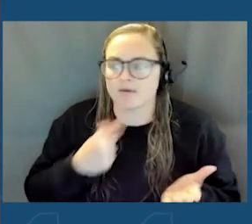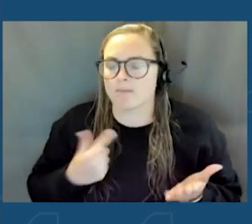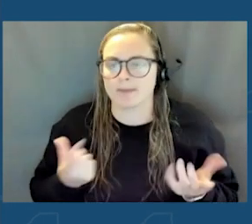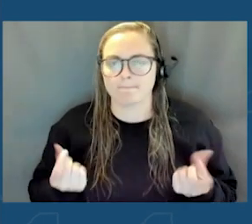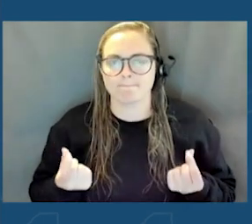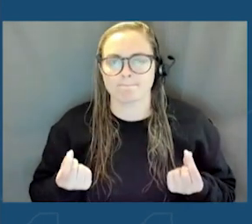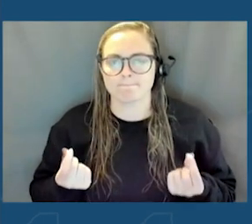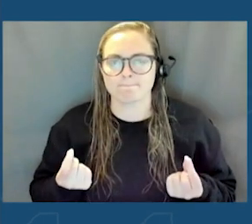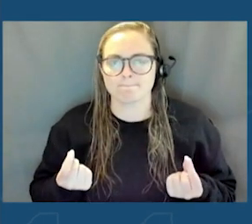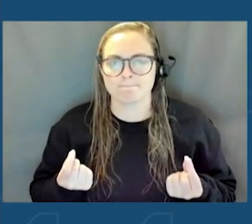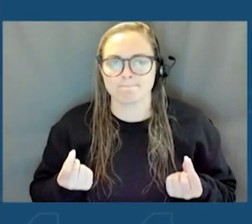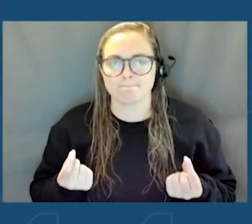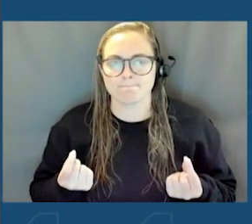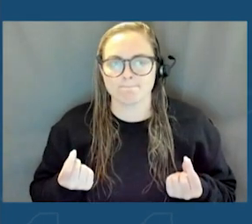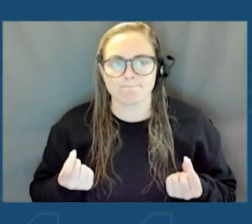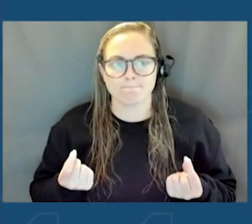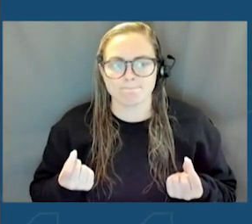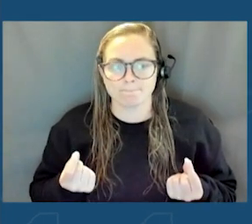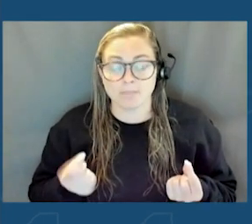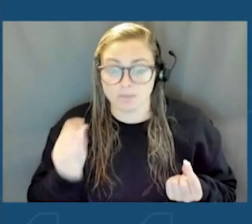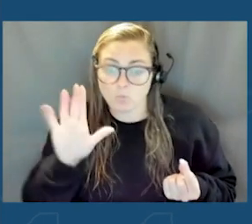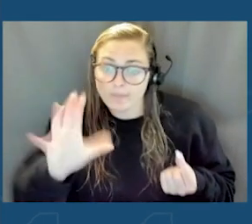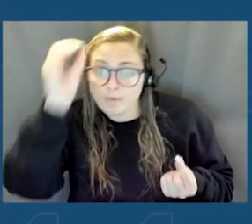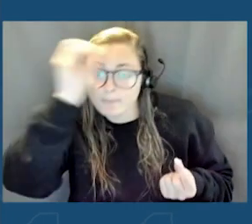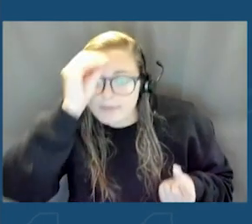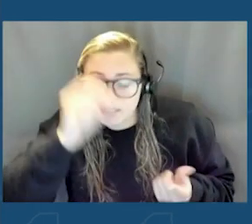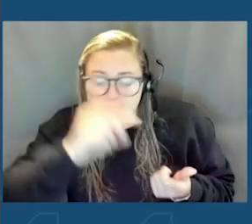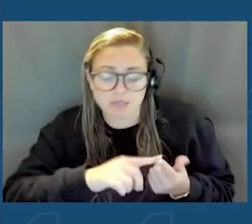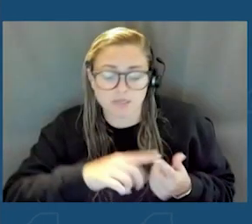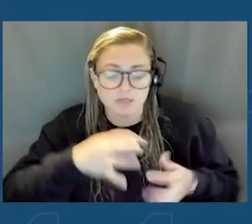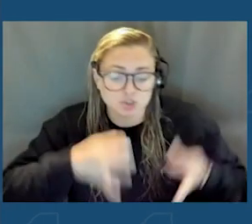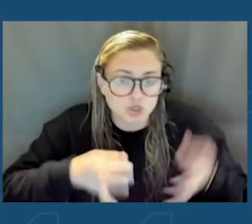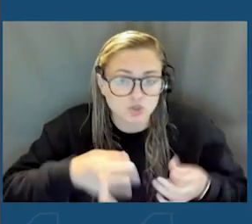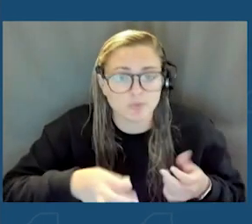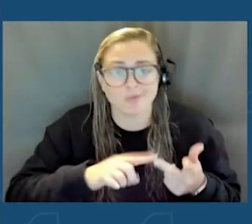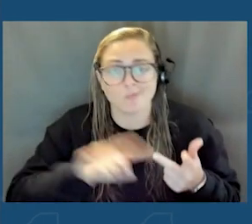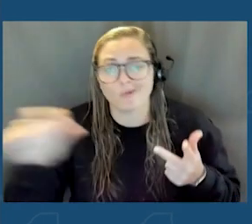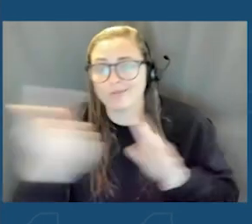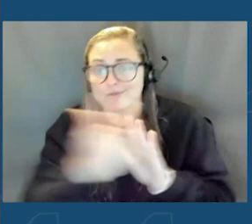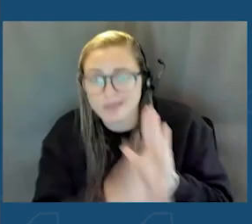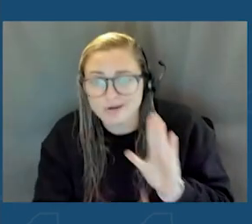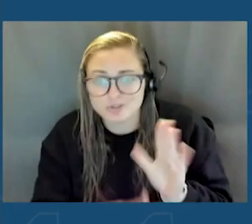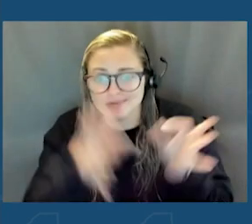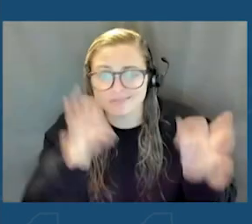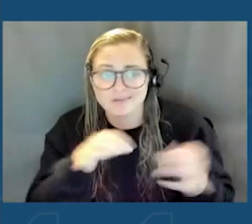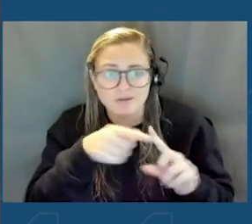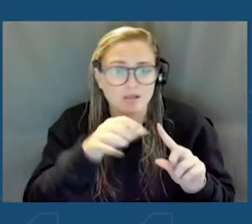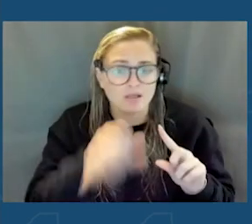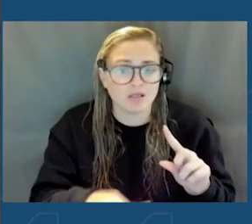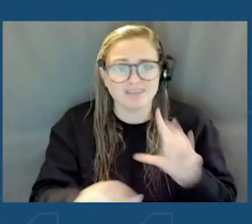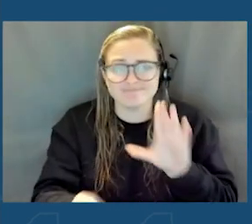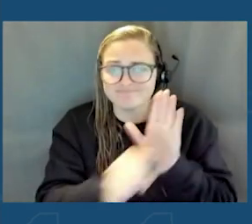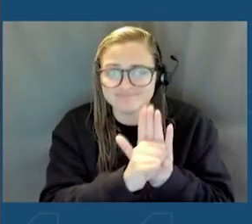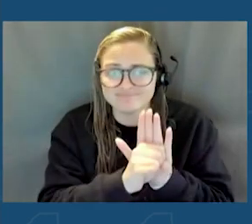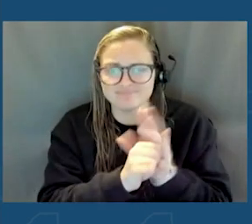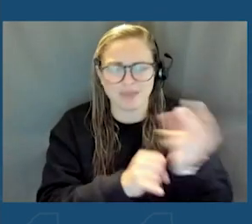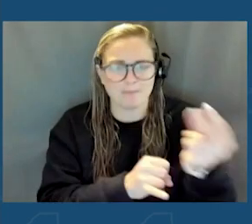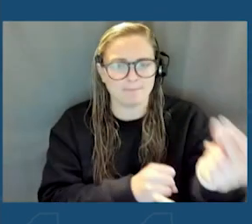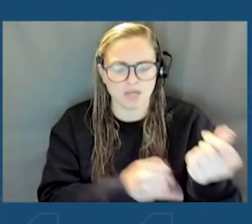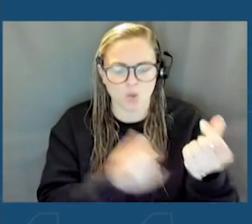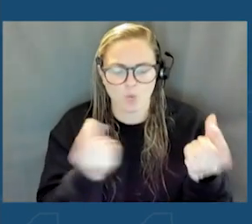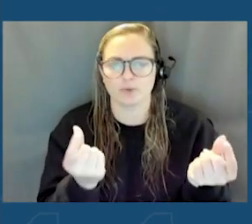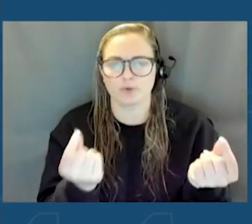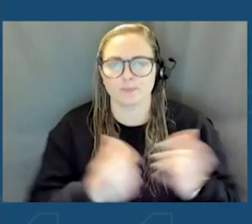best judgment, and based upon what legislators have already put forward, identify the immediate actions that